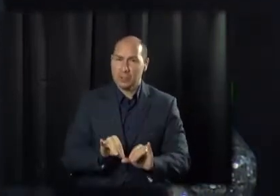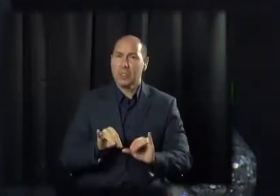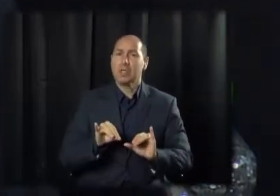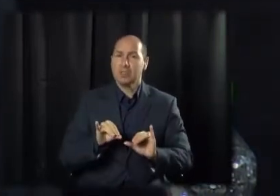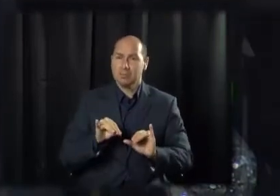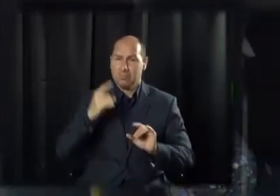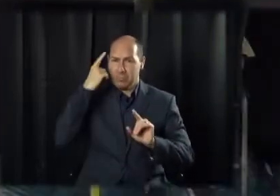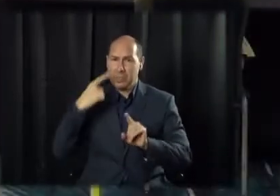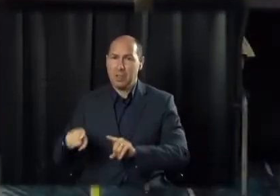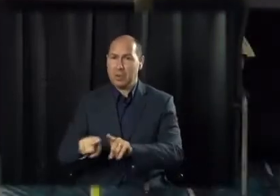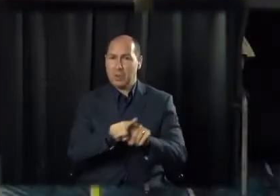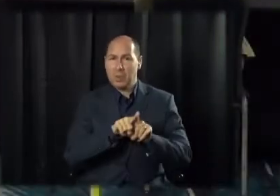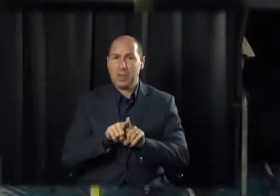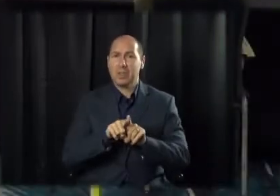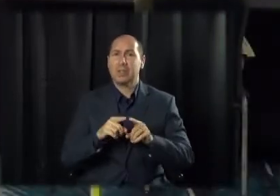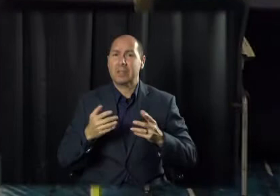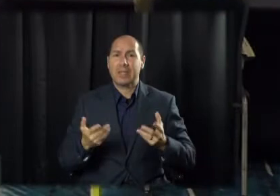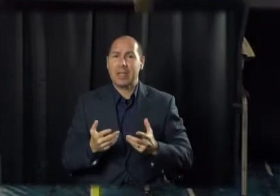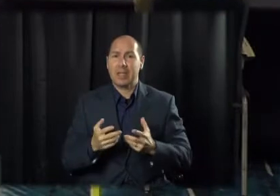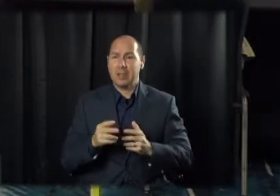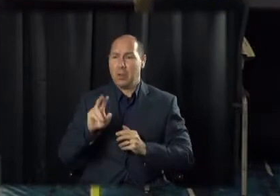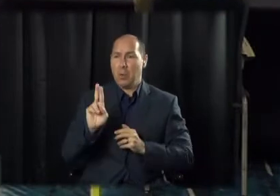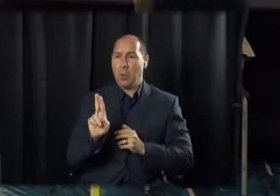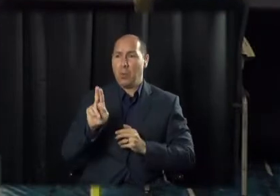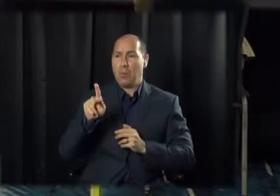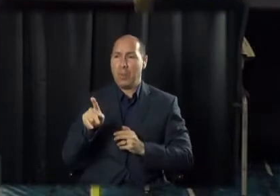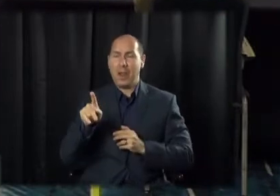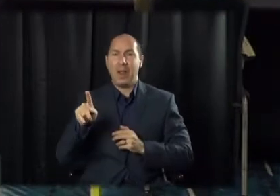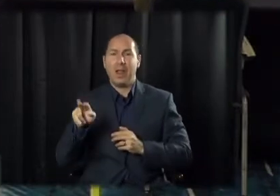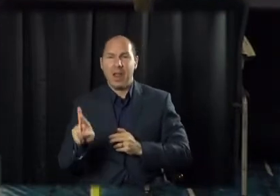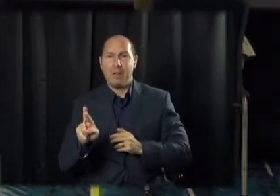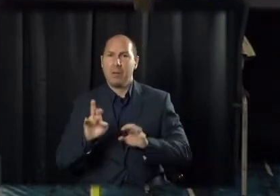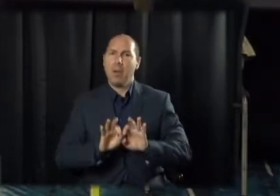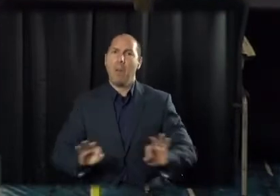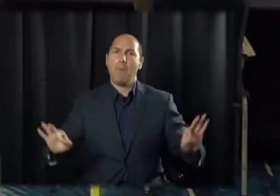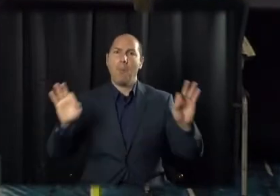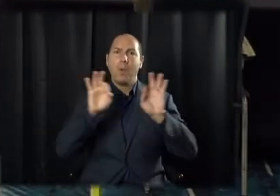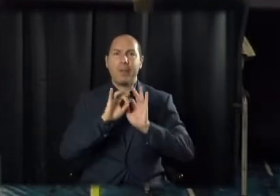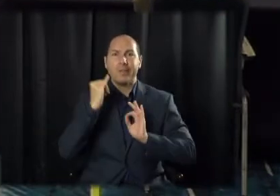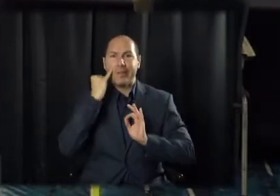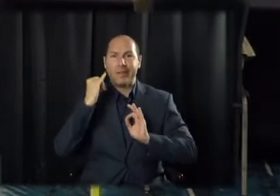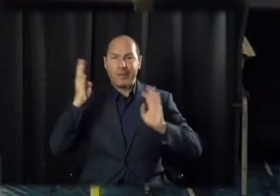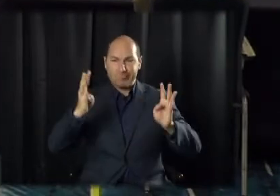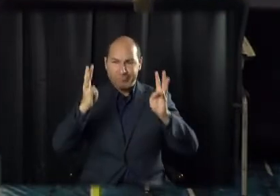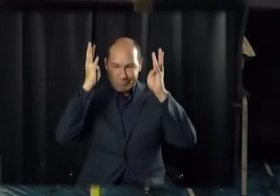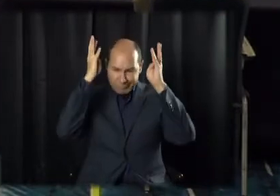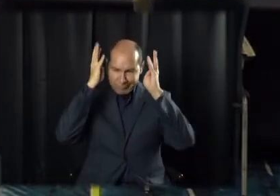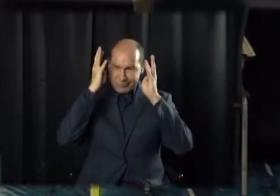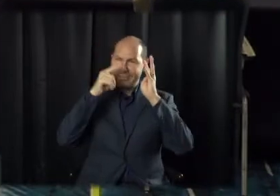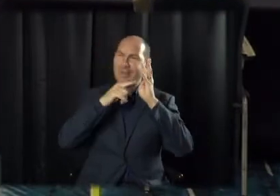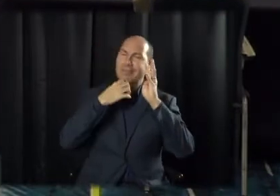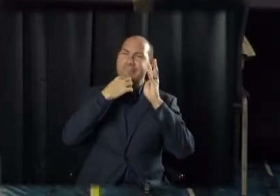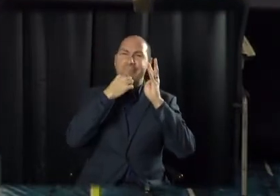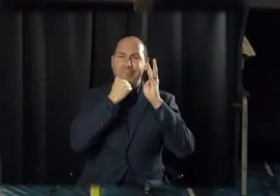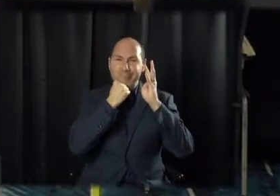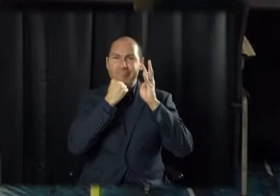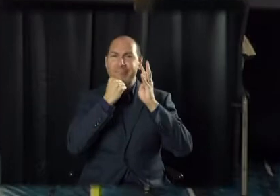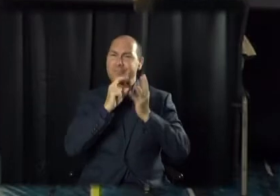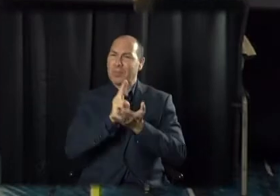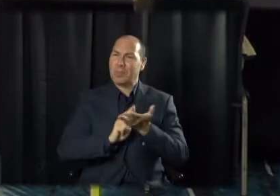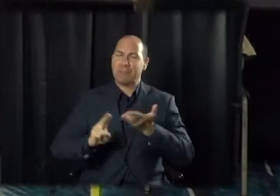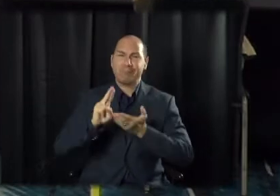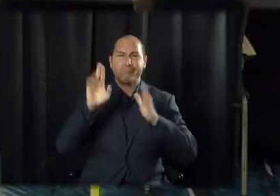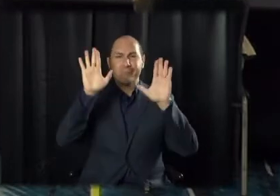UPR is an absolute crown jewel. It's a remarkable university, remarkable history,